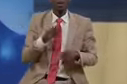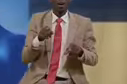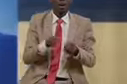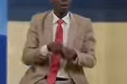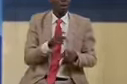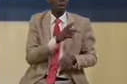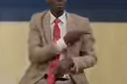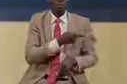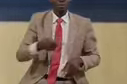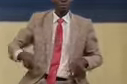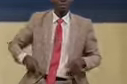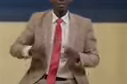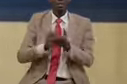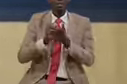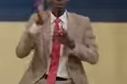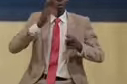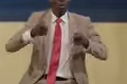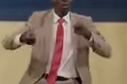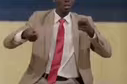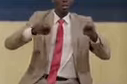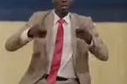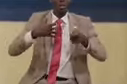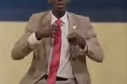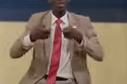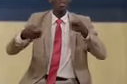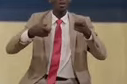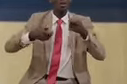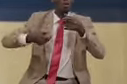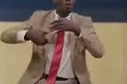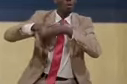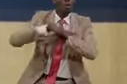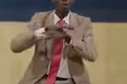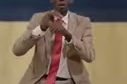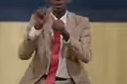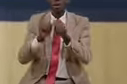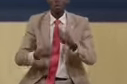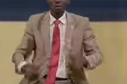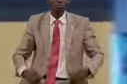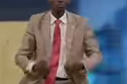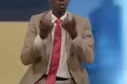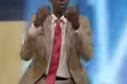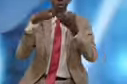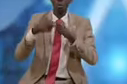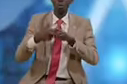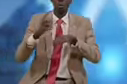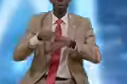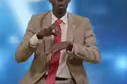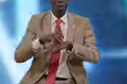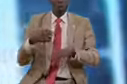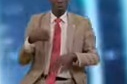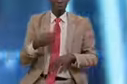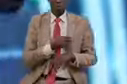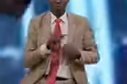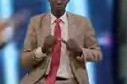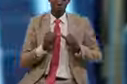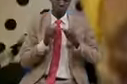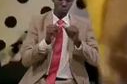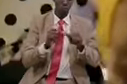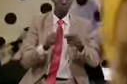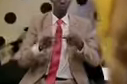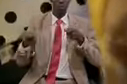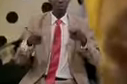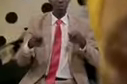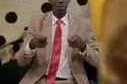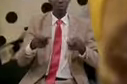and reign over every challenge on earth. We'll keep on reigning. I'll keep on